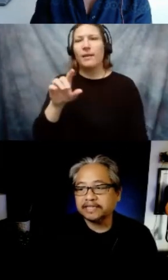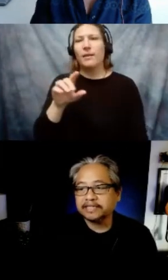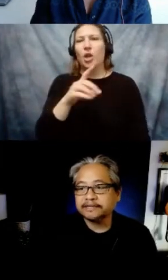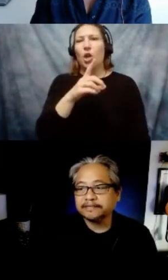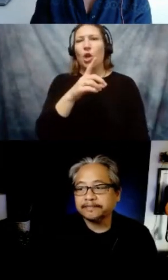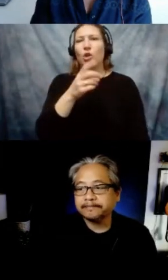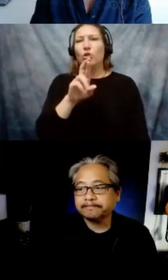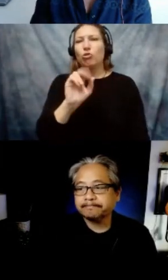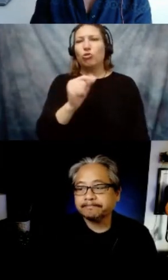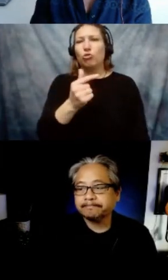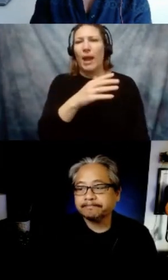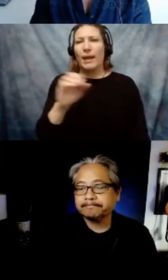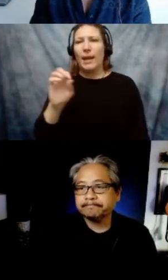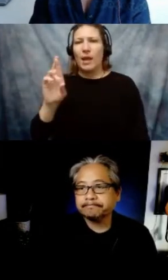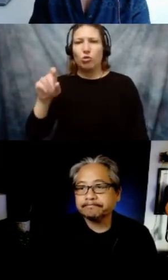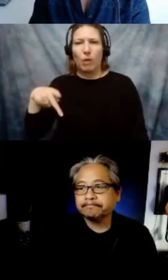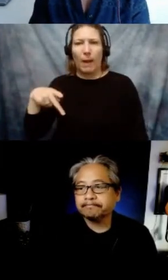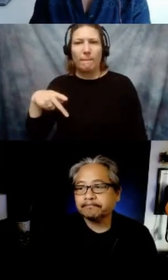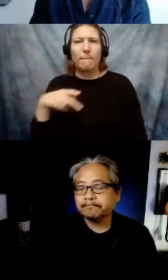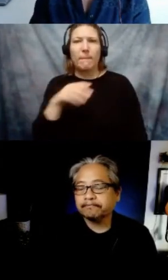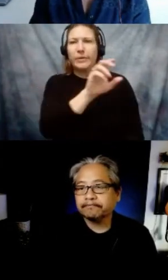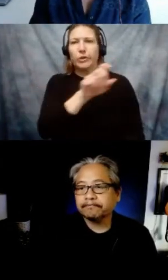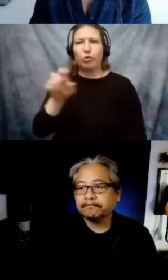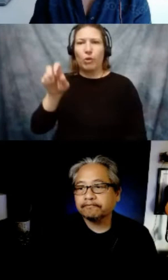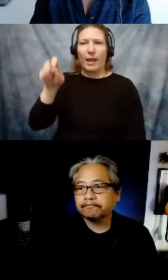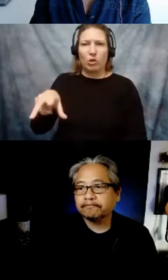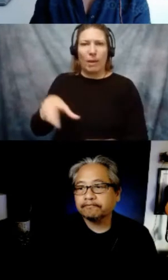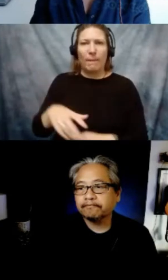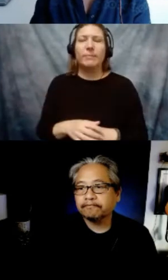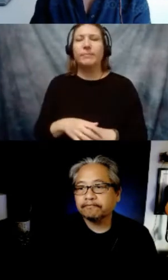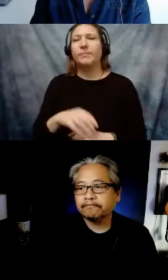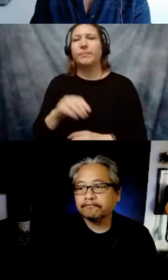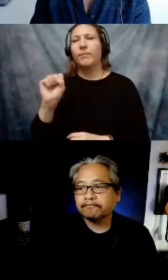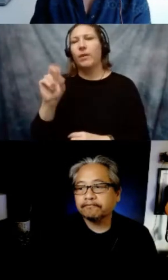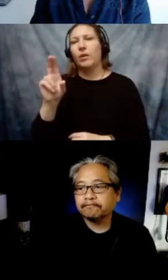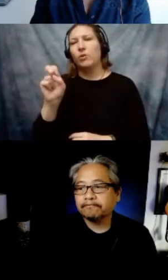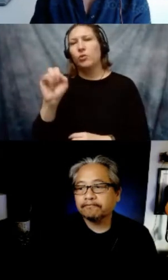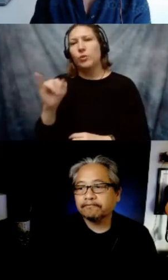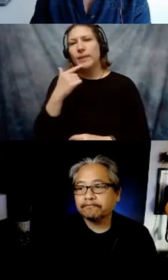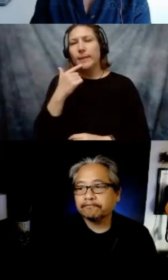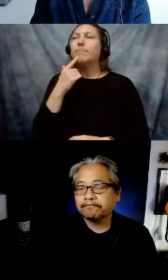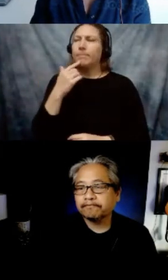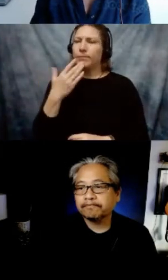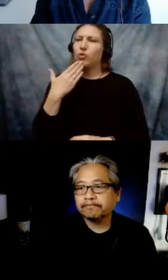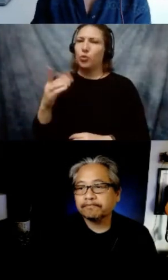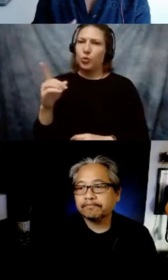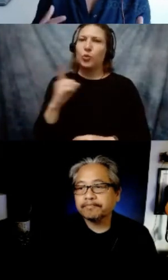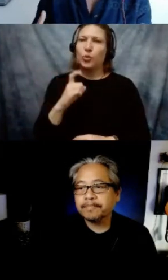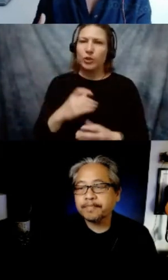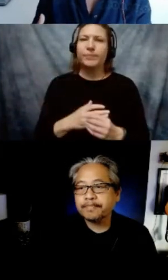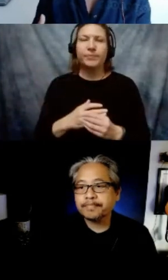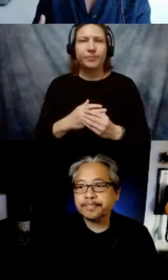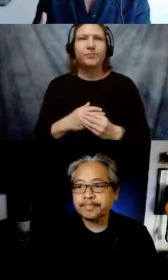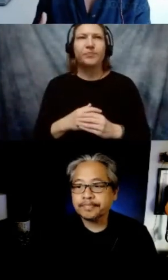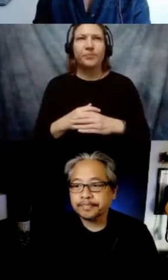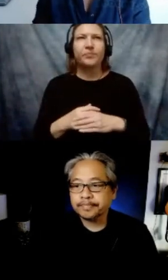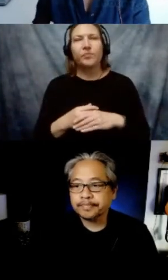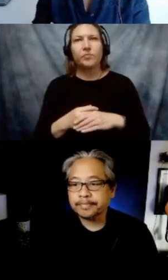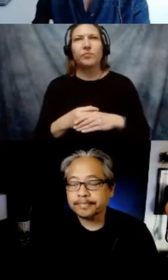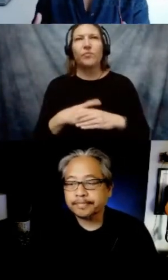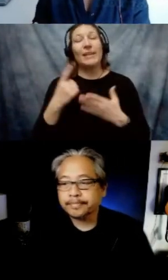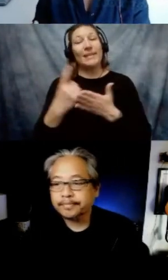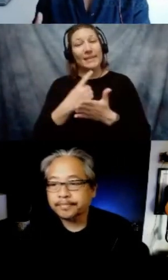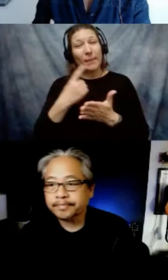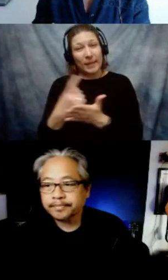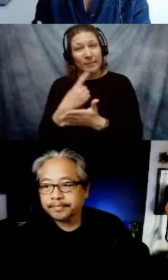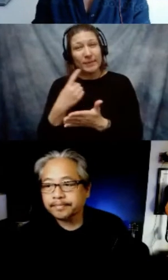And I think as I say, sometimes it comes back to what tool that you're using. So if